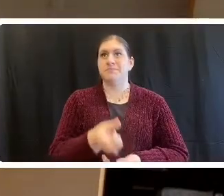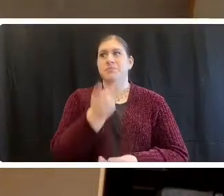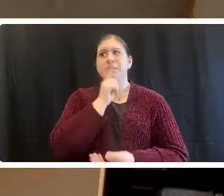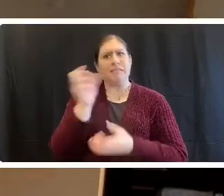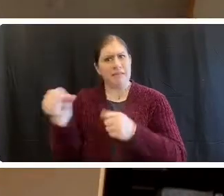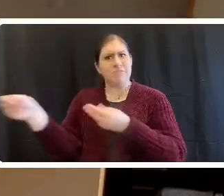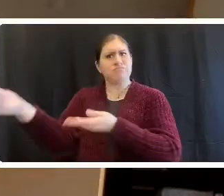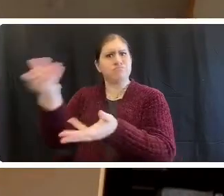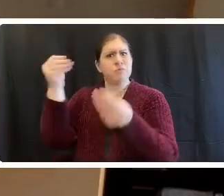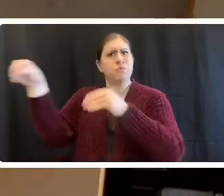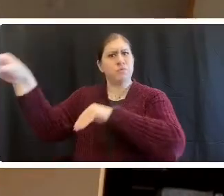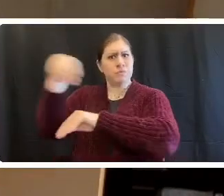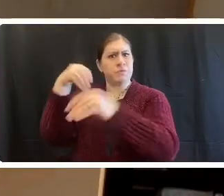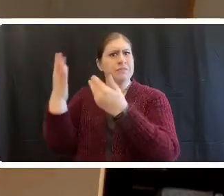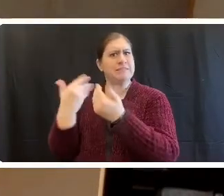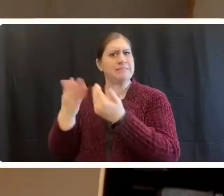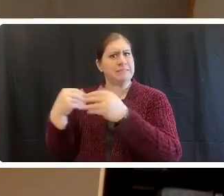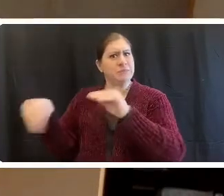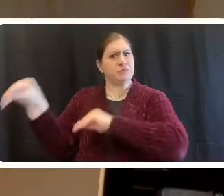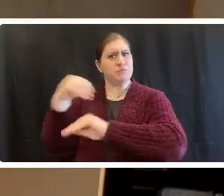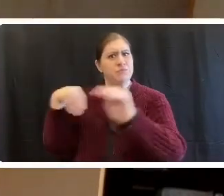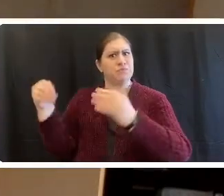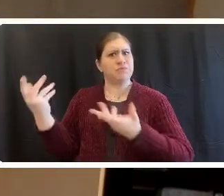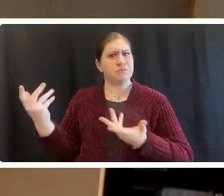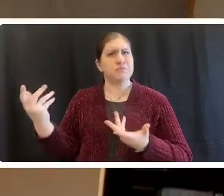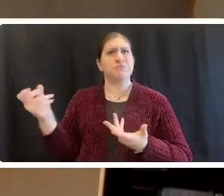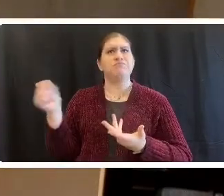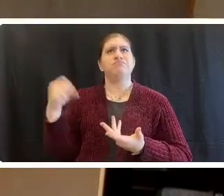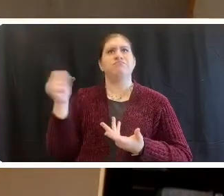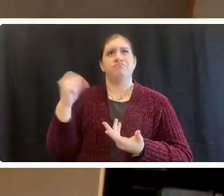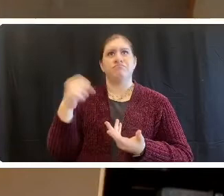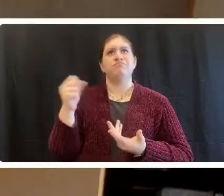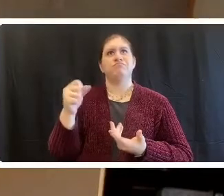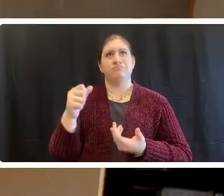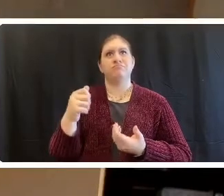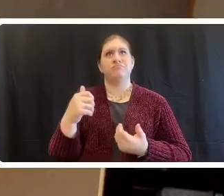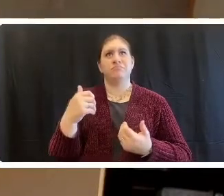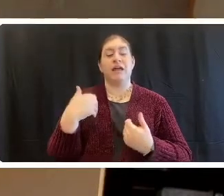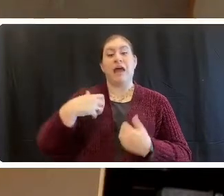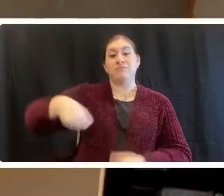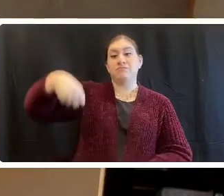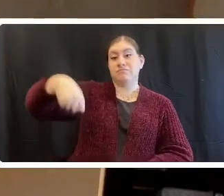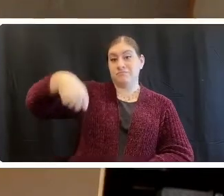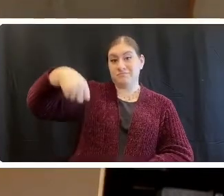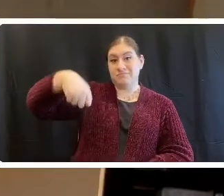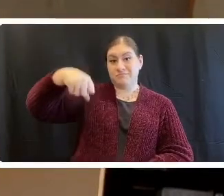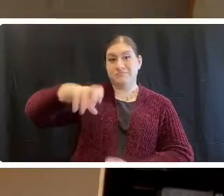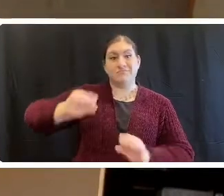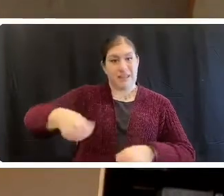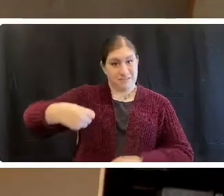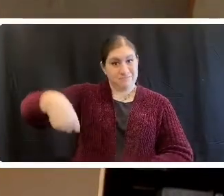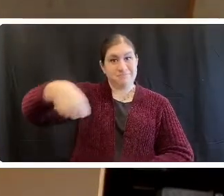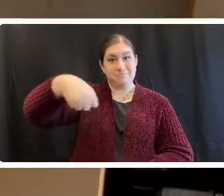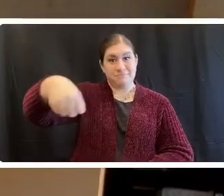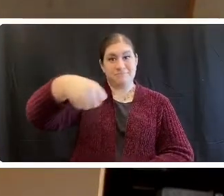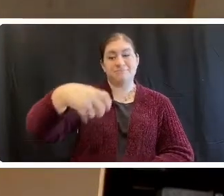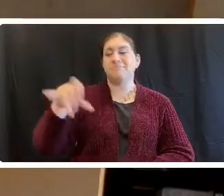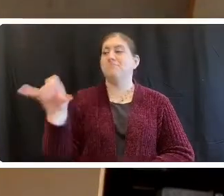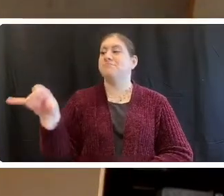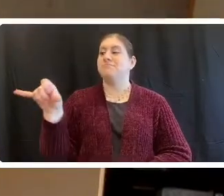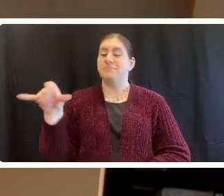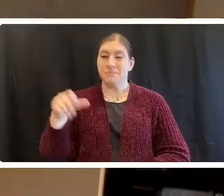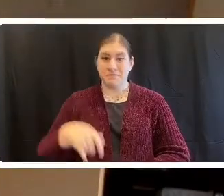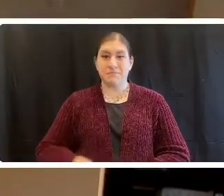portable. So you can move it around, clean up it your has like a space. little, it has a luggage handle type thing. Right, right.